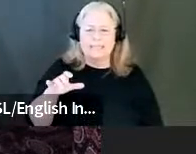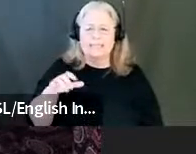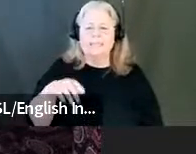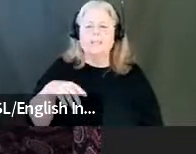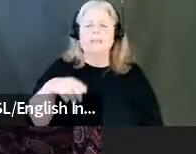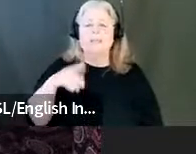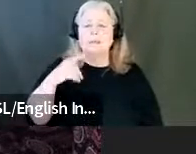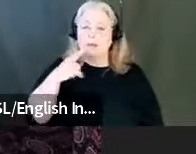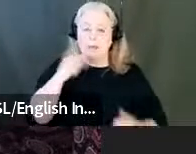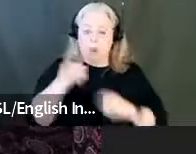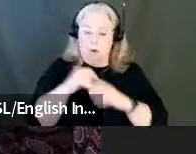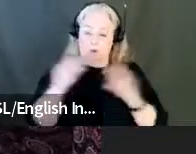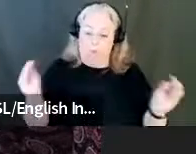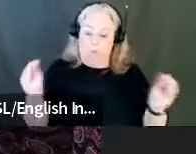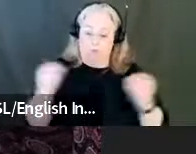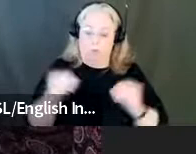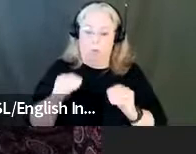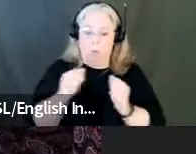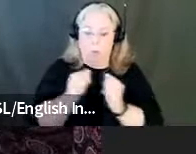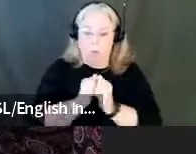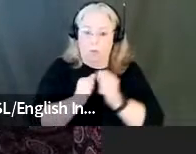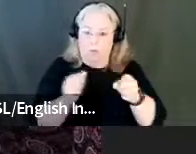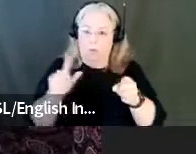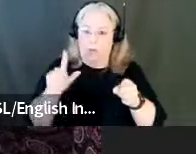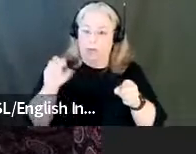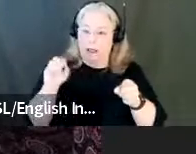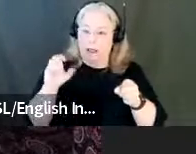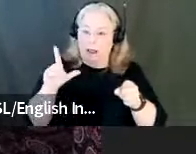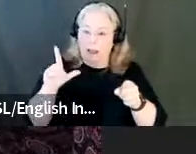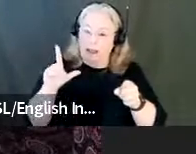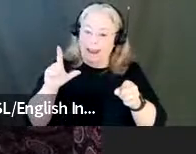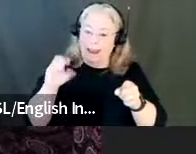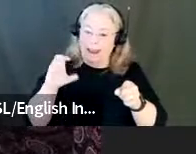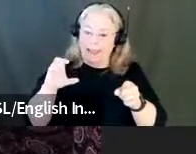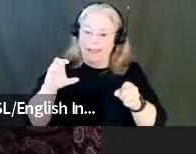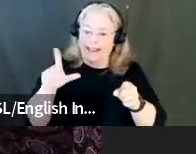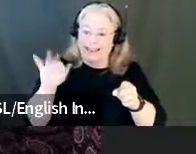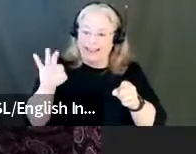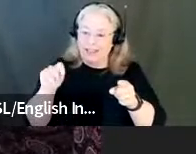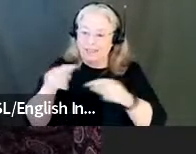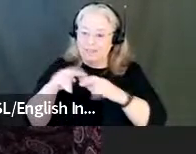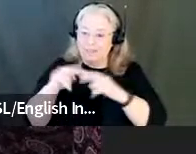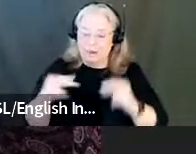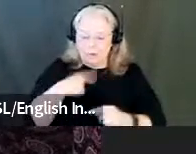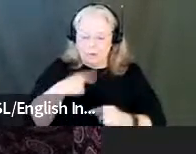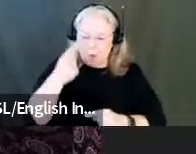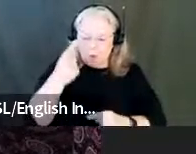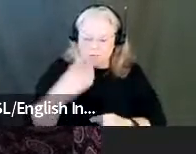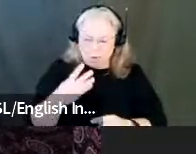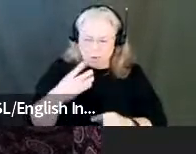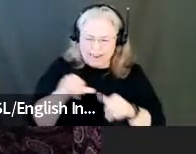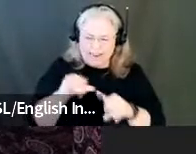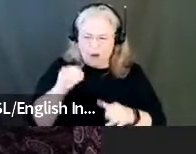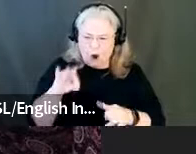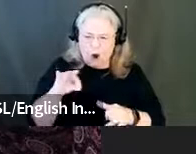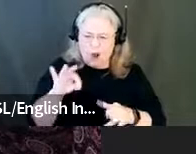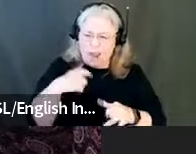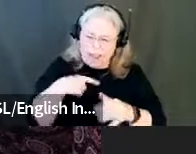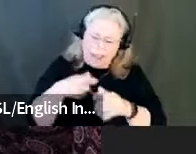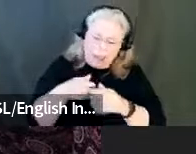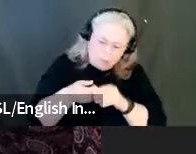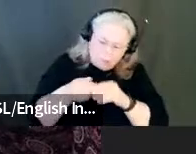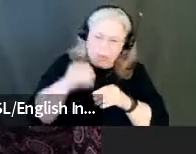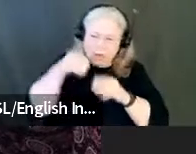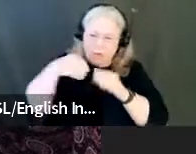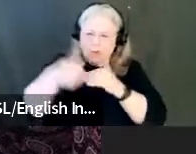it all together is with this Locklift rug gripper tape. Because let's say I'm a quarter of an inch off, I can pry it apart and put